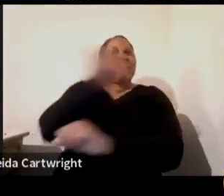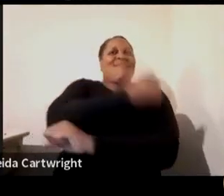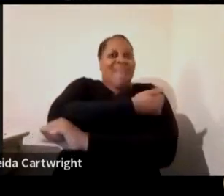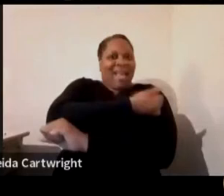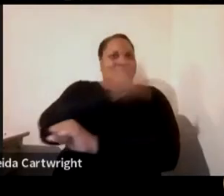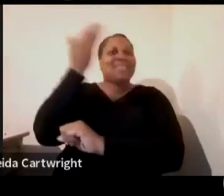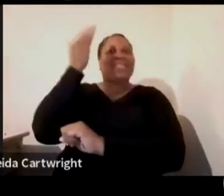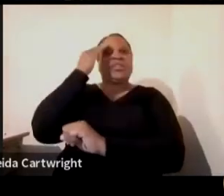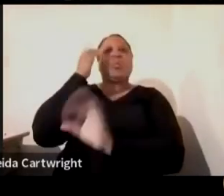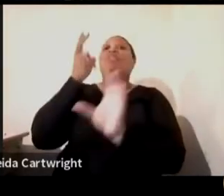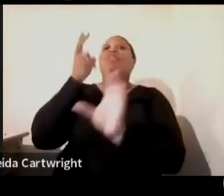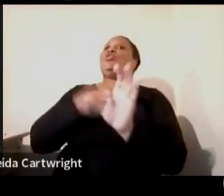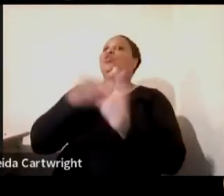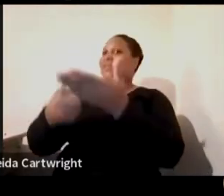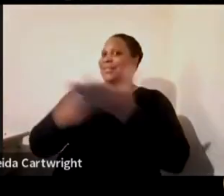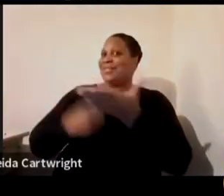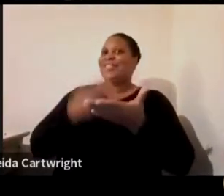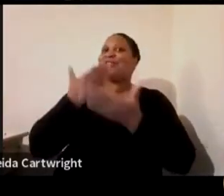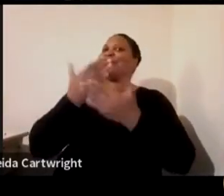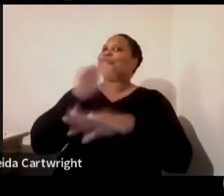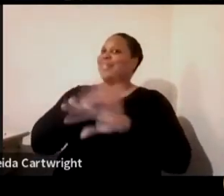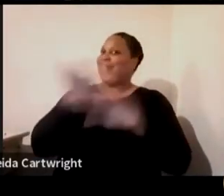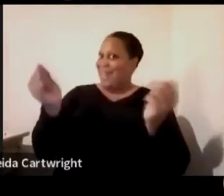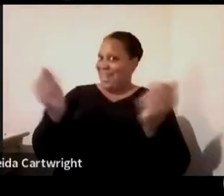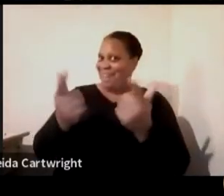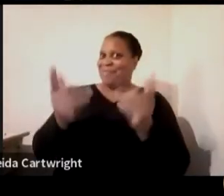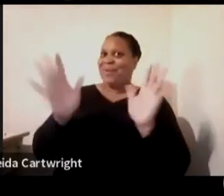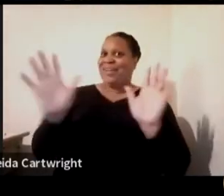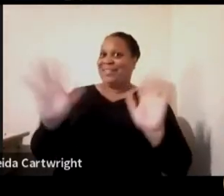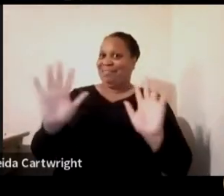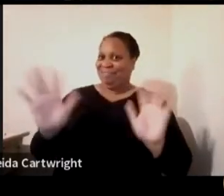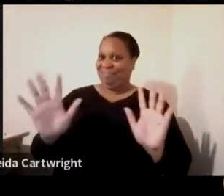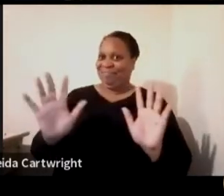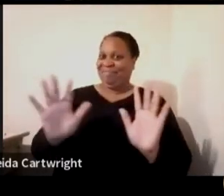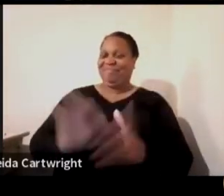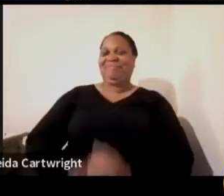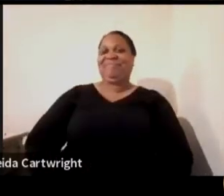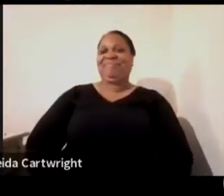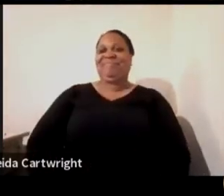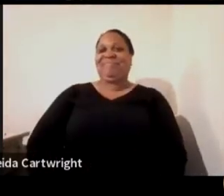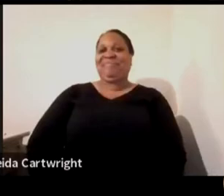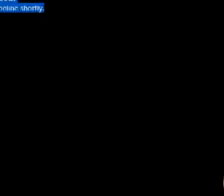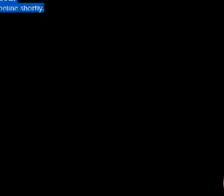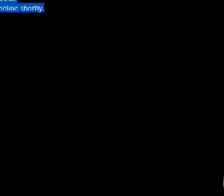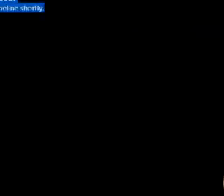Join the discussion. Good night, everybody. Good night.